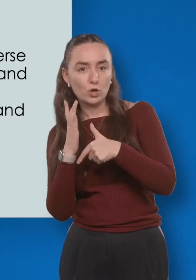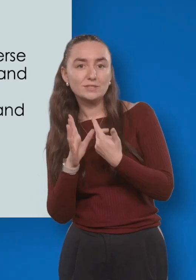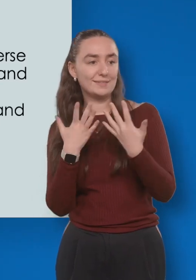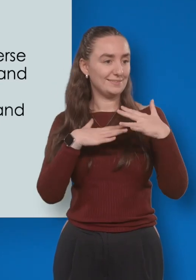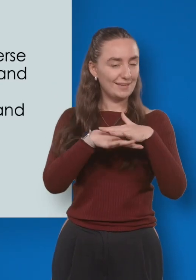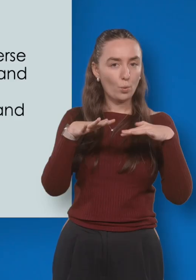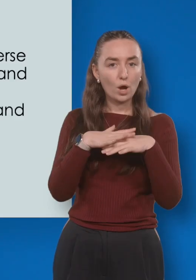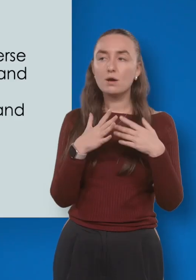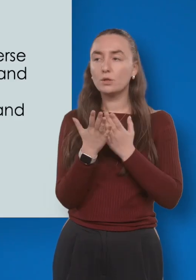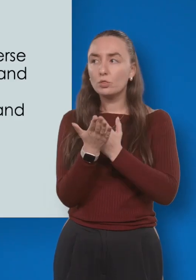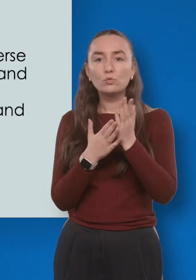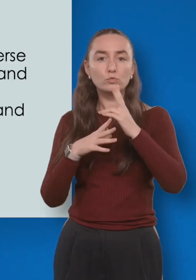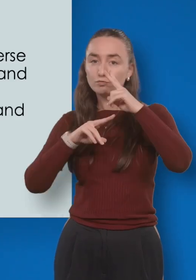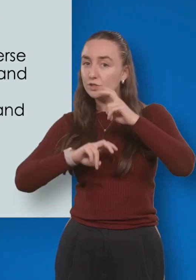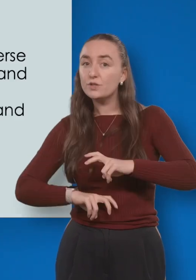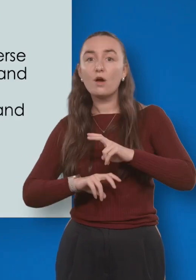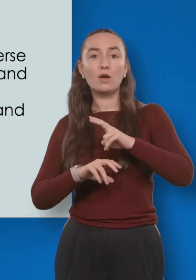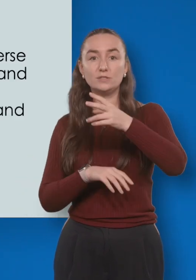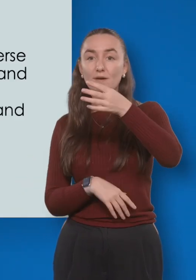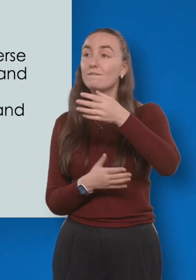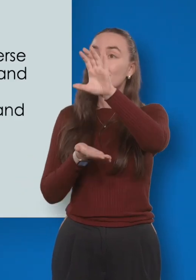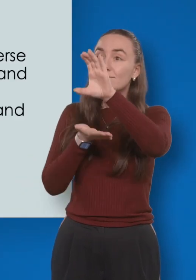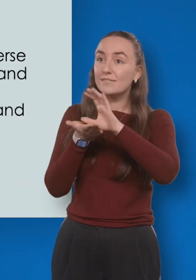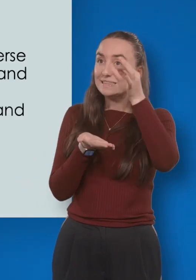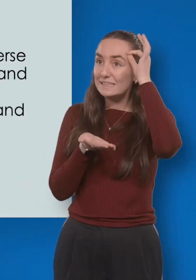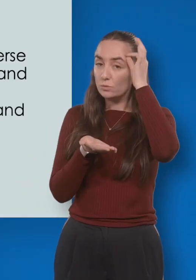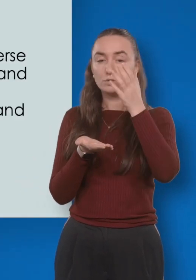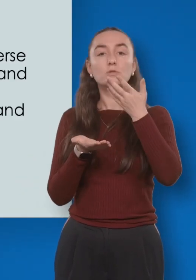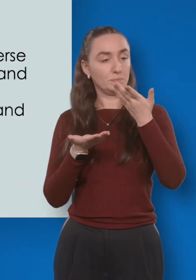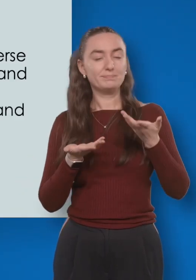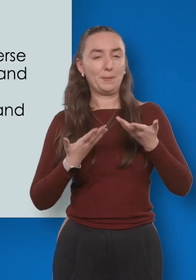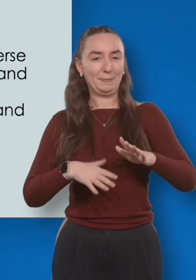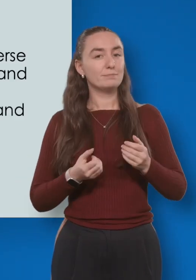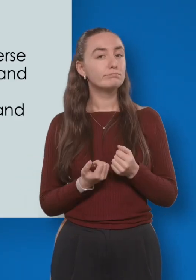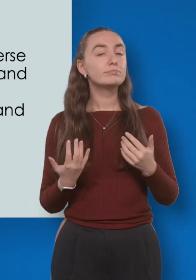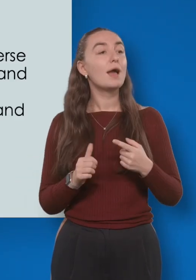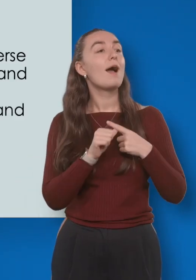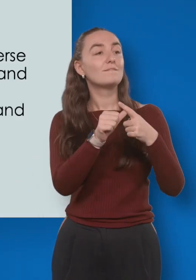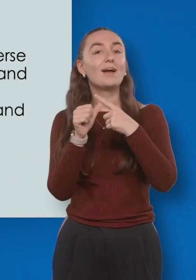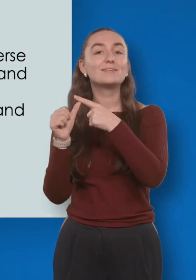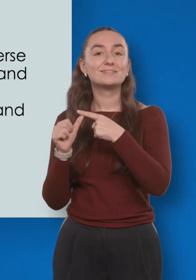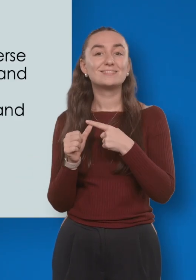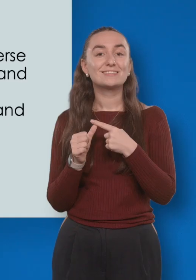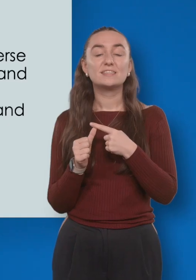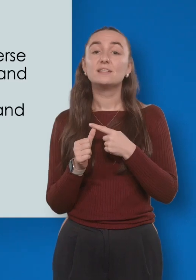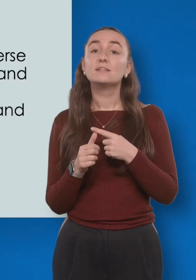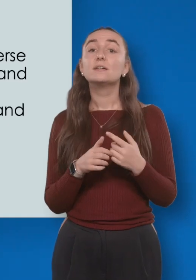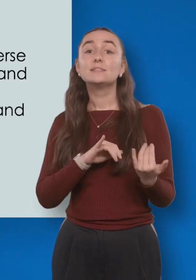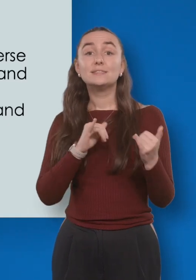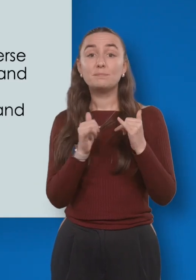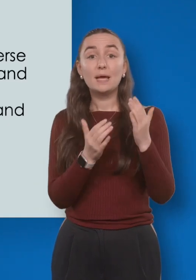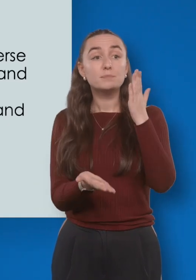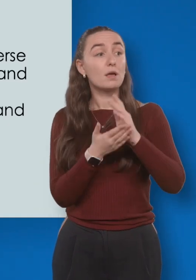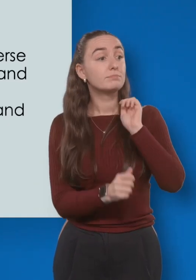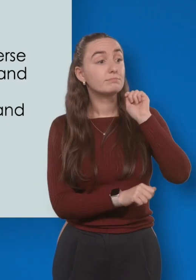the research space through different funding councils. So we have provided a lot of advice. Sometimes we end up collaborating with them,